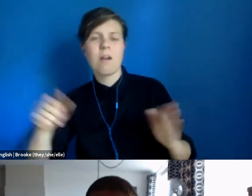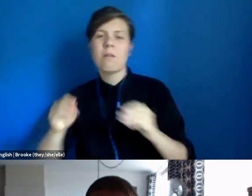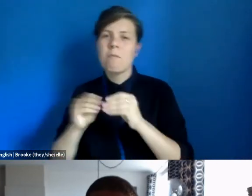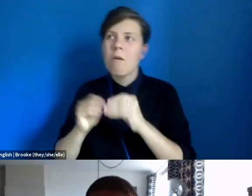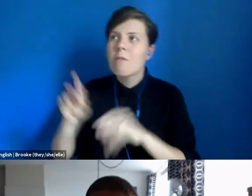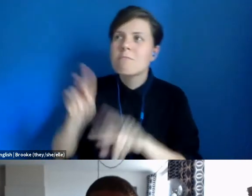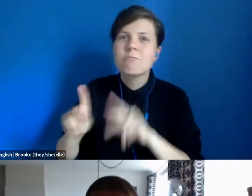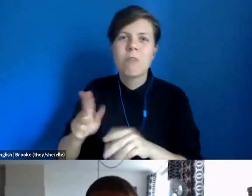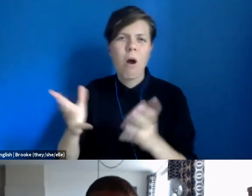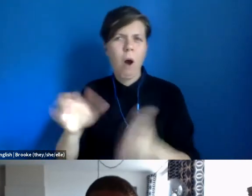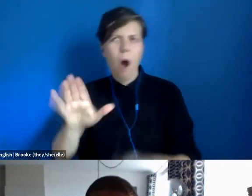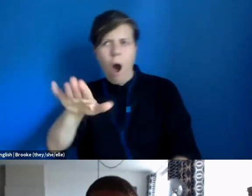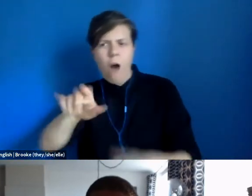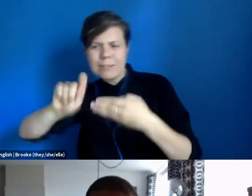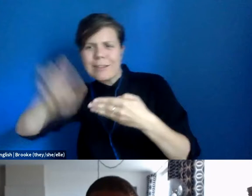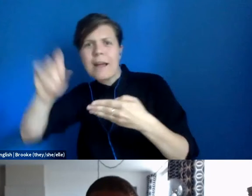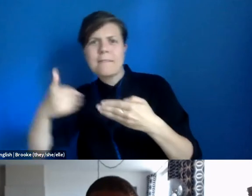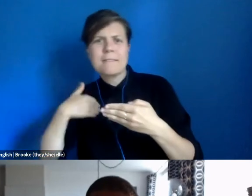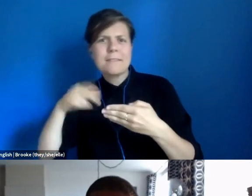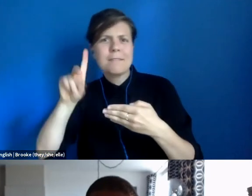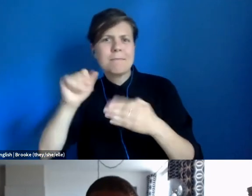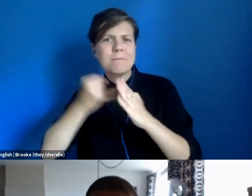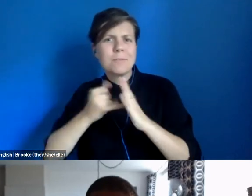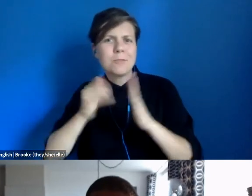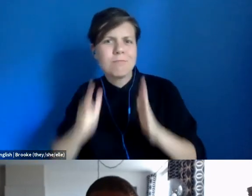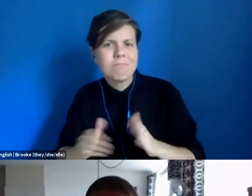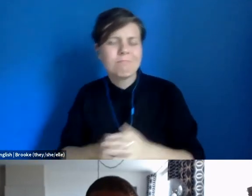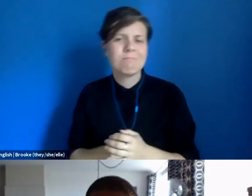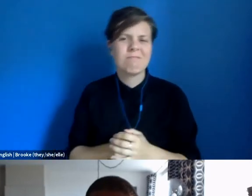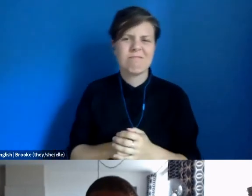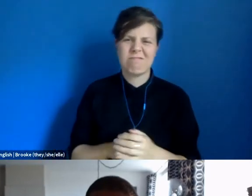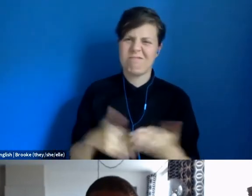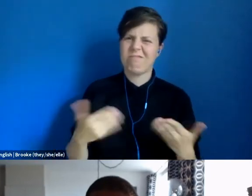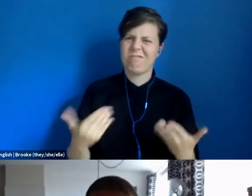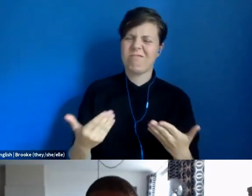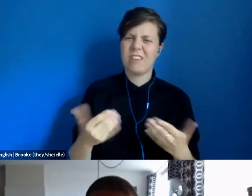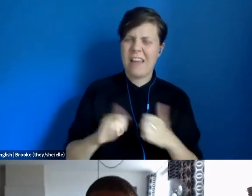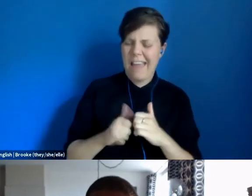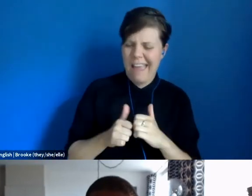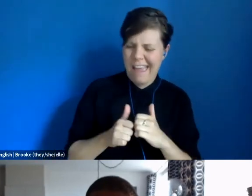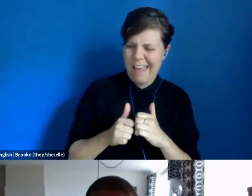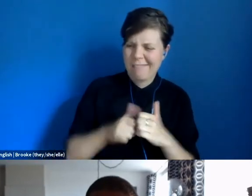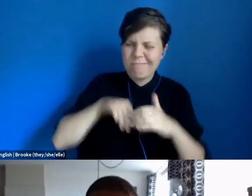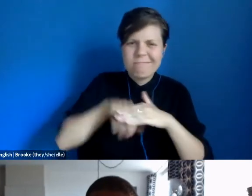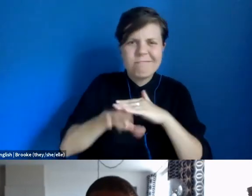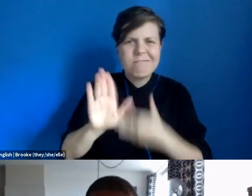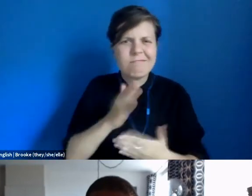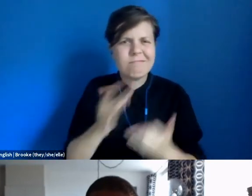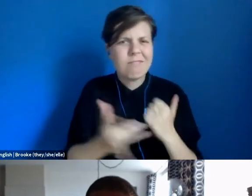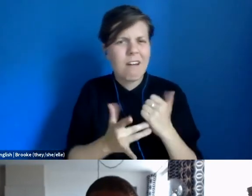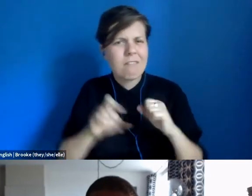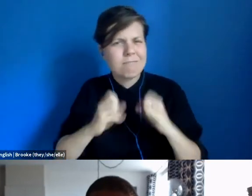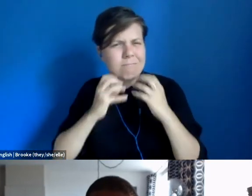barriers? So yeah, how can accessible music technology really be appreciated in a way that we